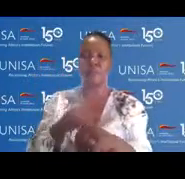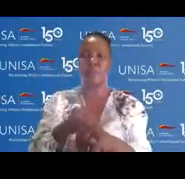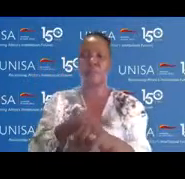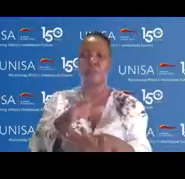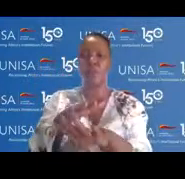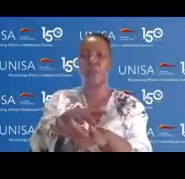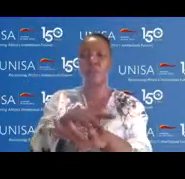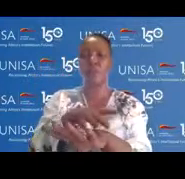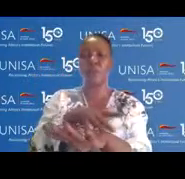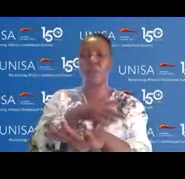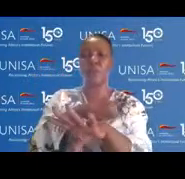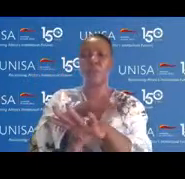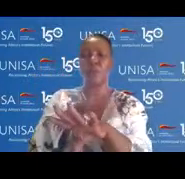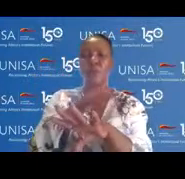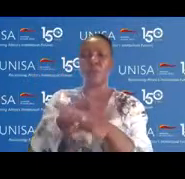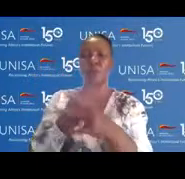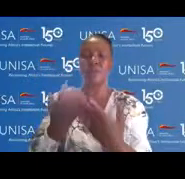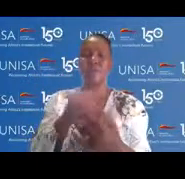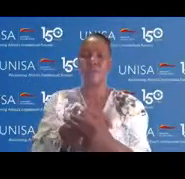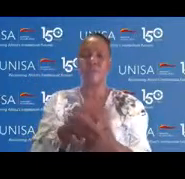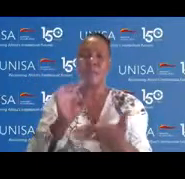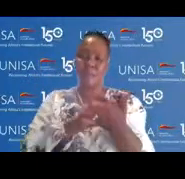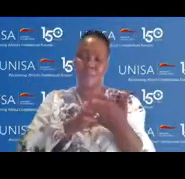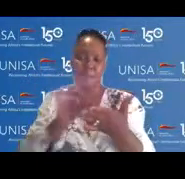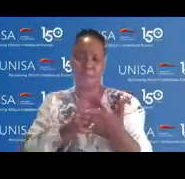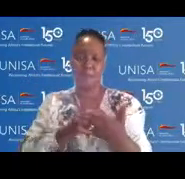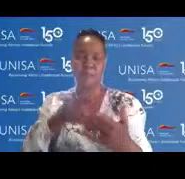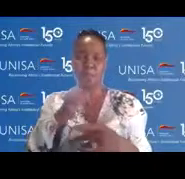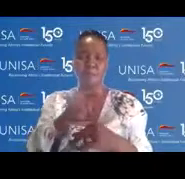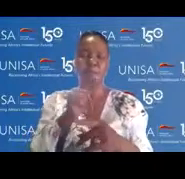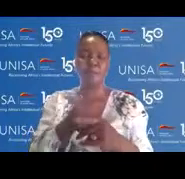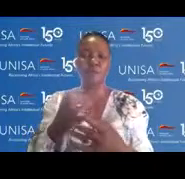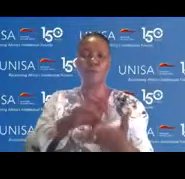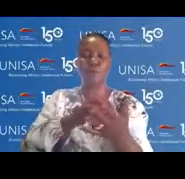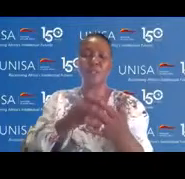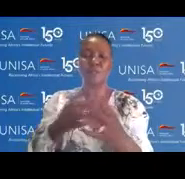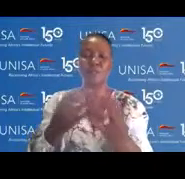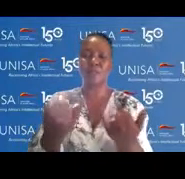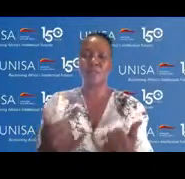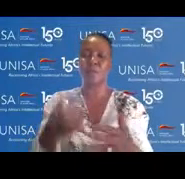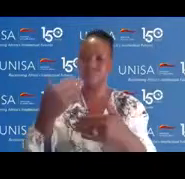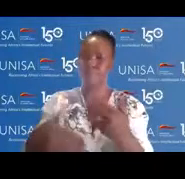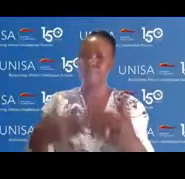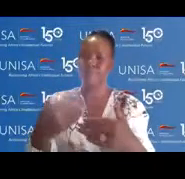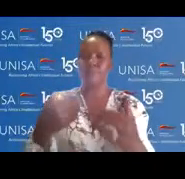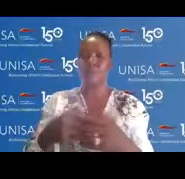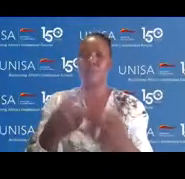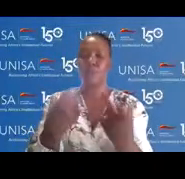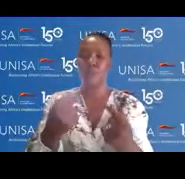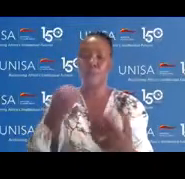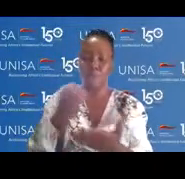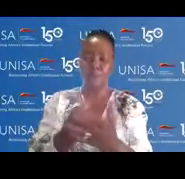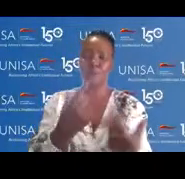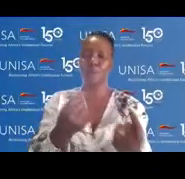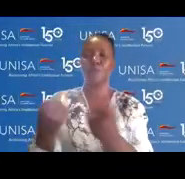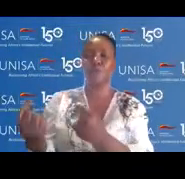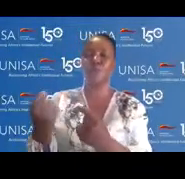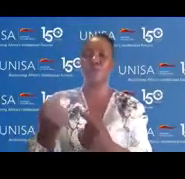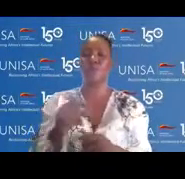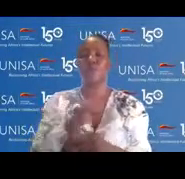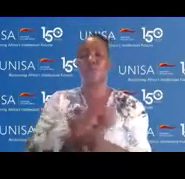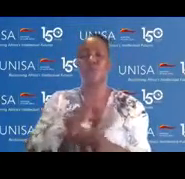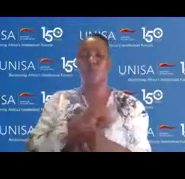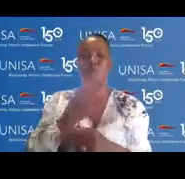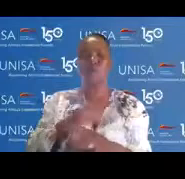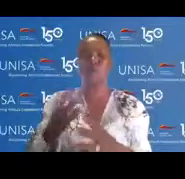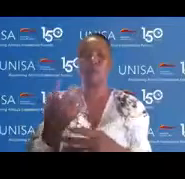if you don't clear out the cookies every now and then. So please, you must actually clear out the cookies so that you don't have the